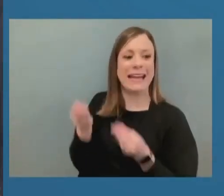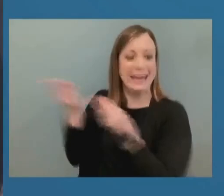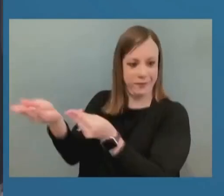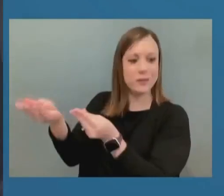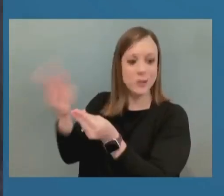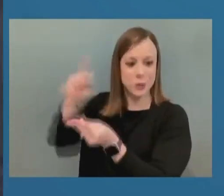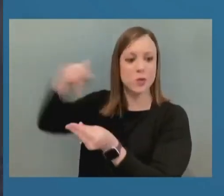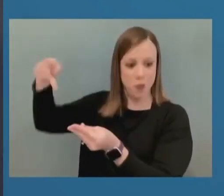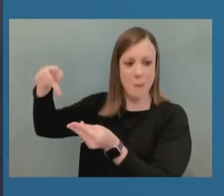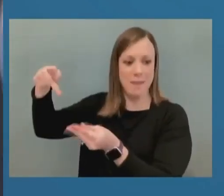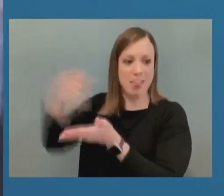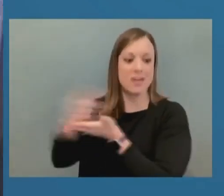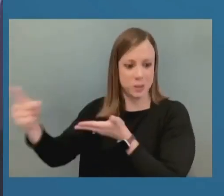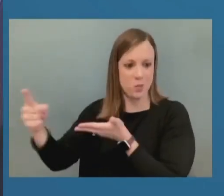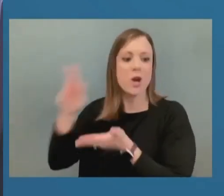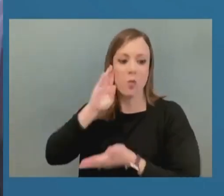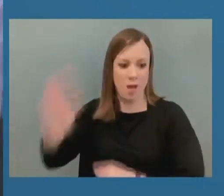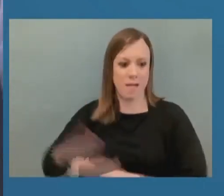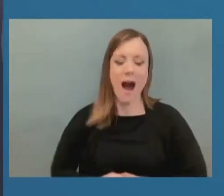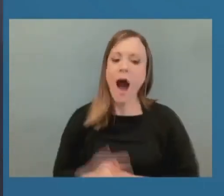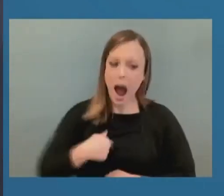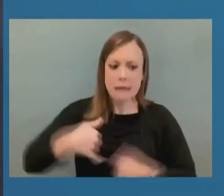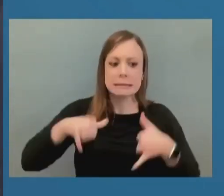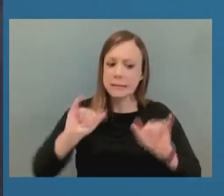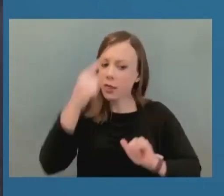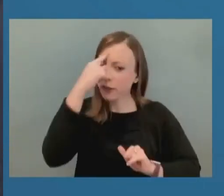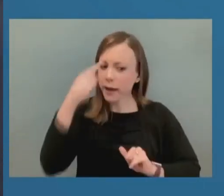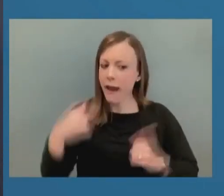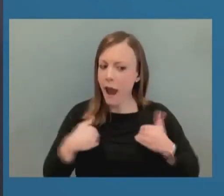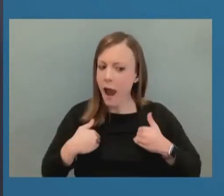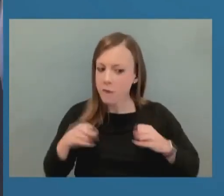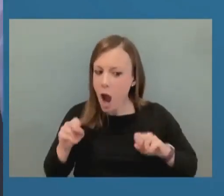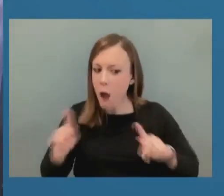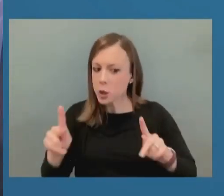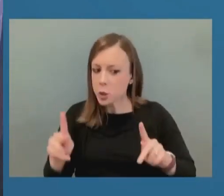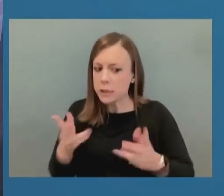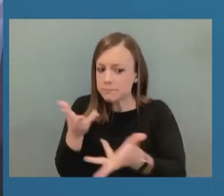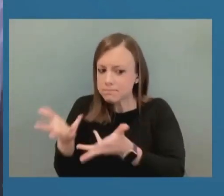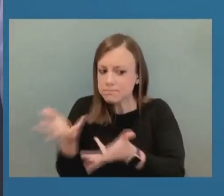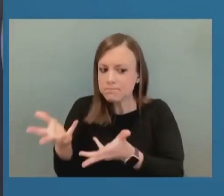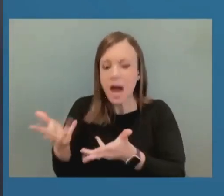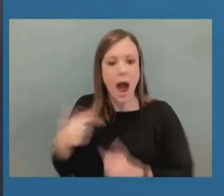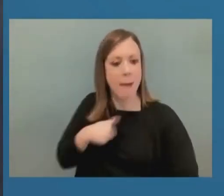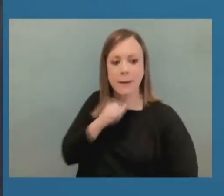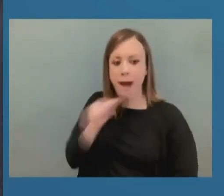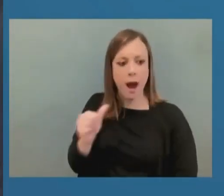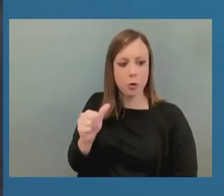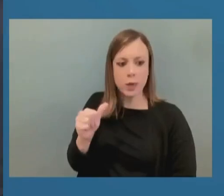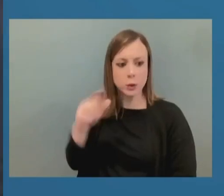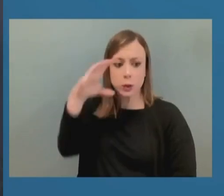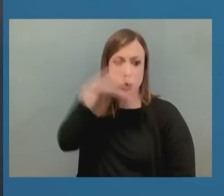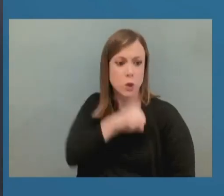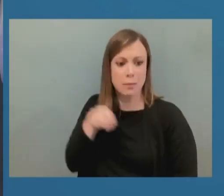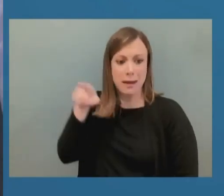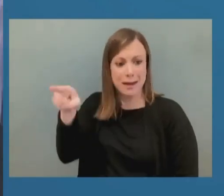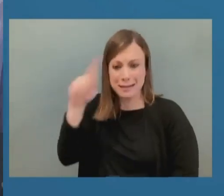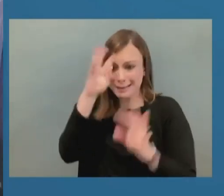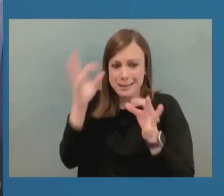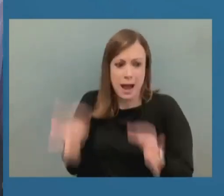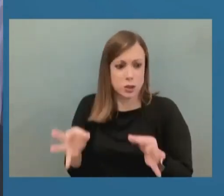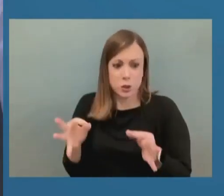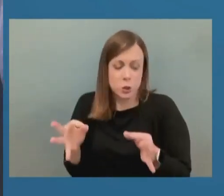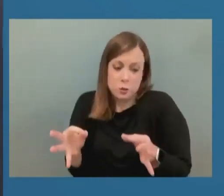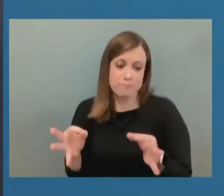I still believe there's an opportunity, because I never say never. I'm not going to presume that he's going to try to continue to